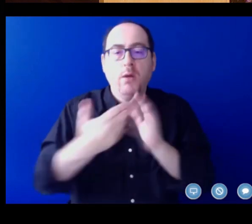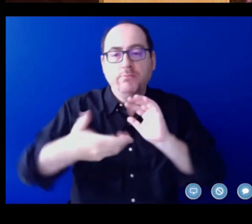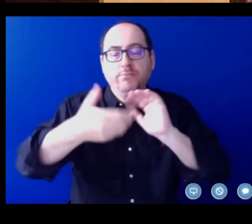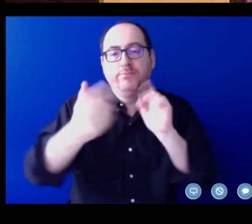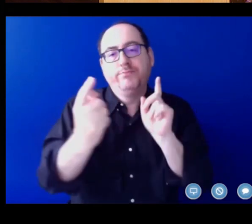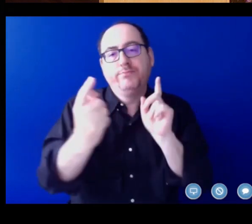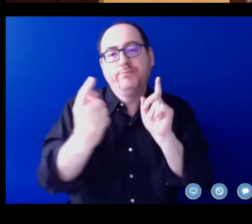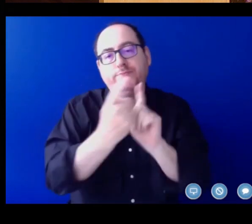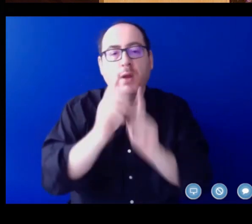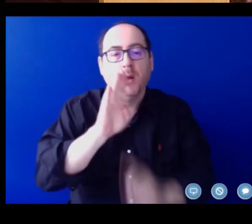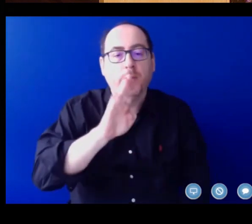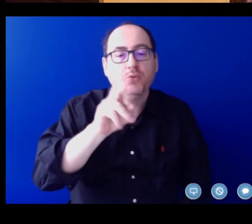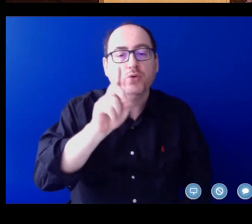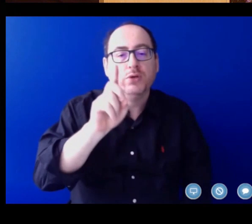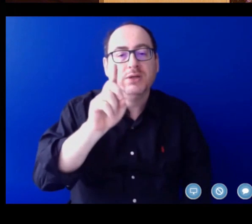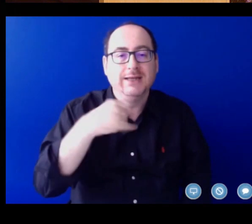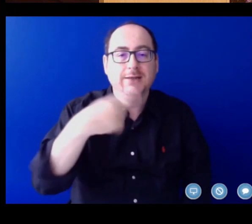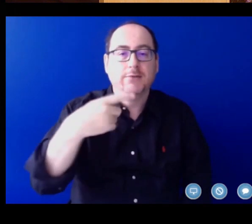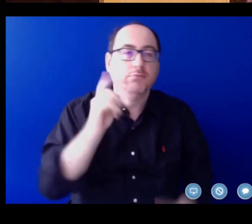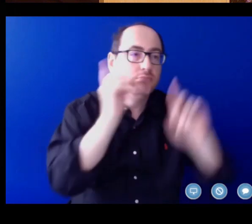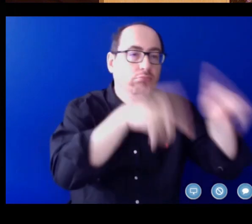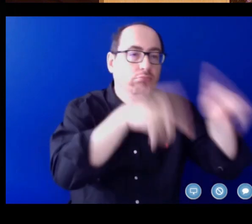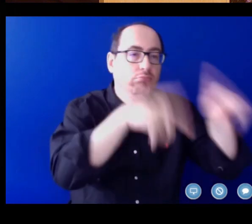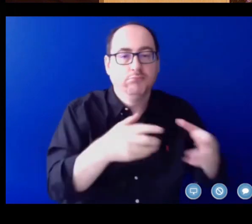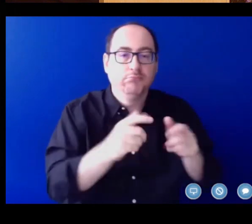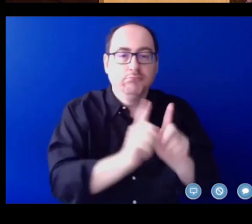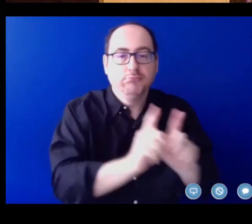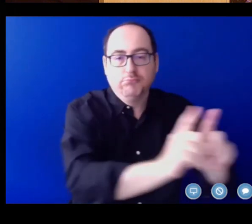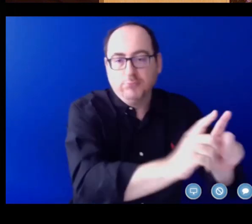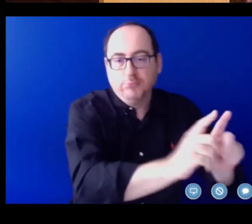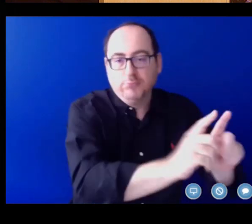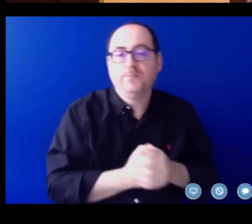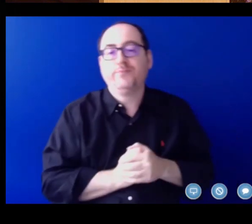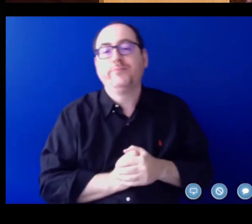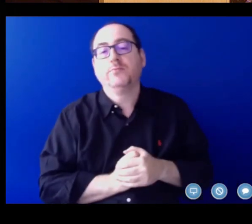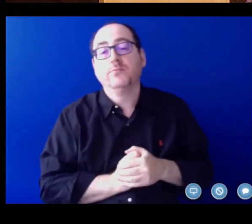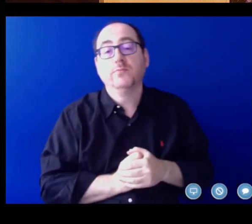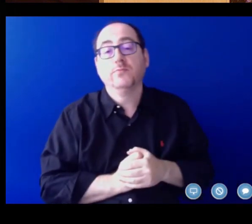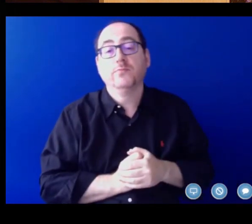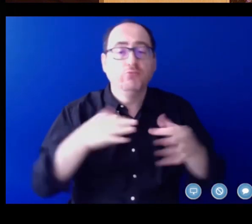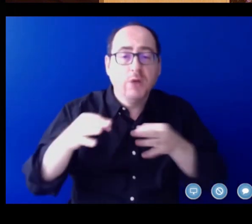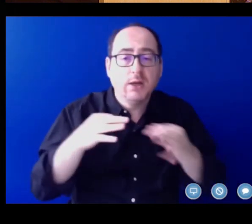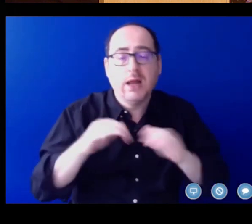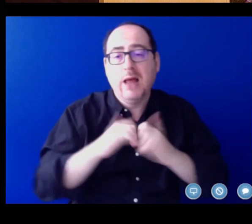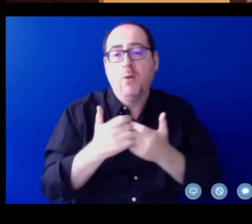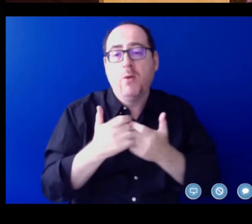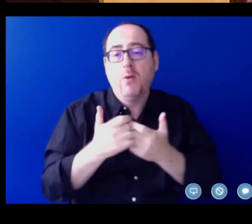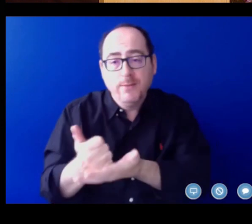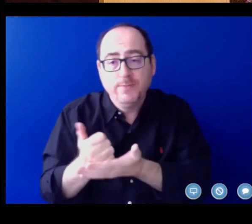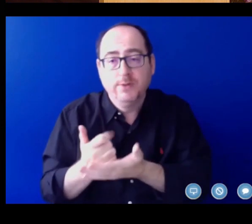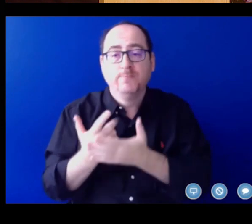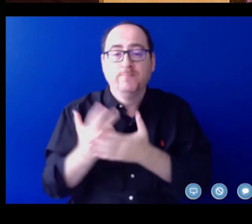other, strategies to address racism, strategies to address behavioural issues, ways to improve